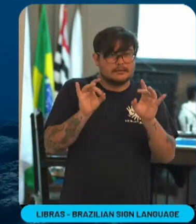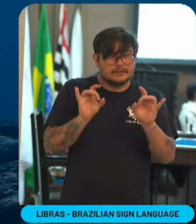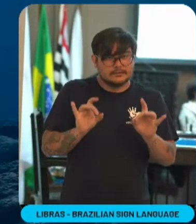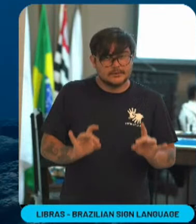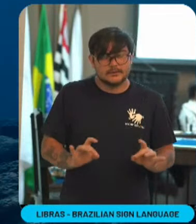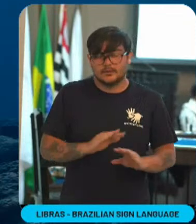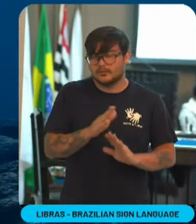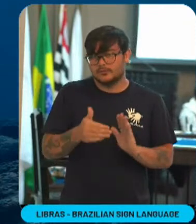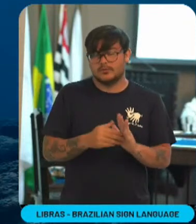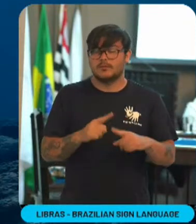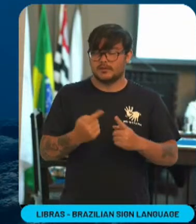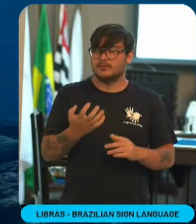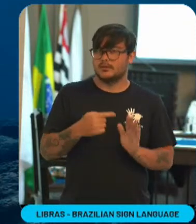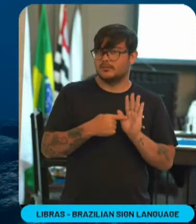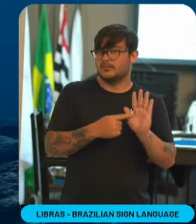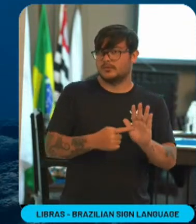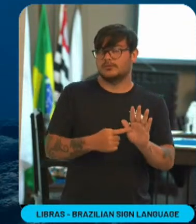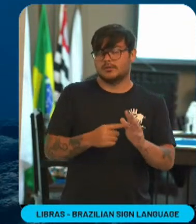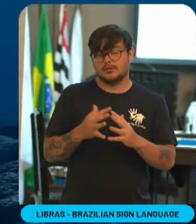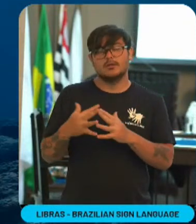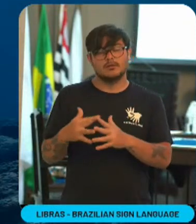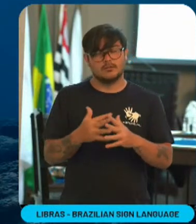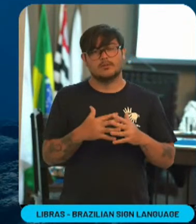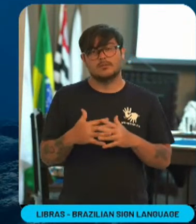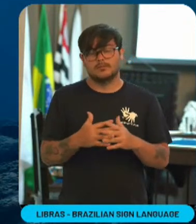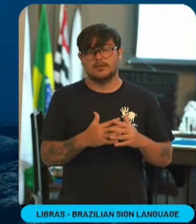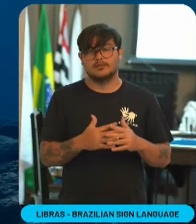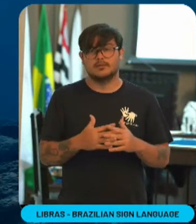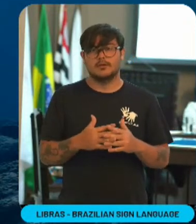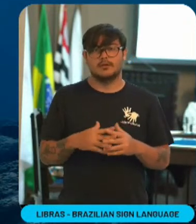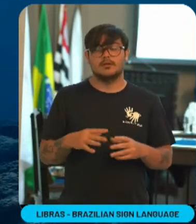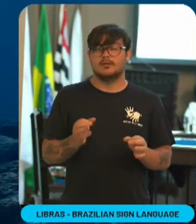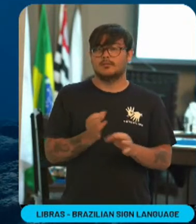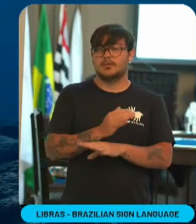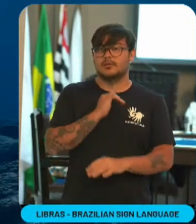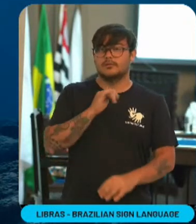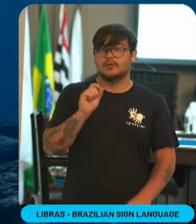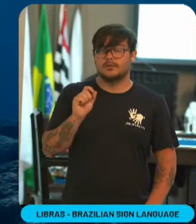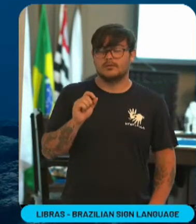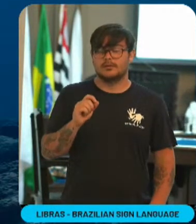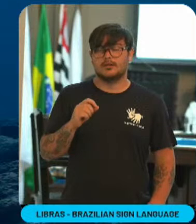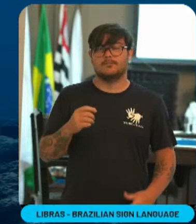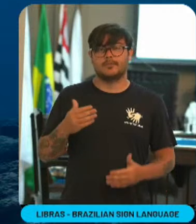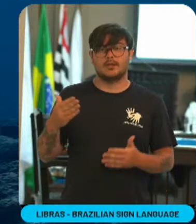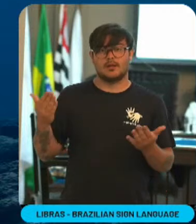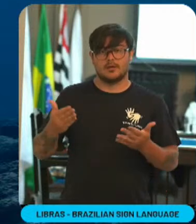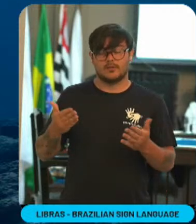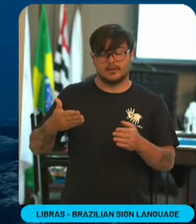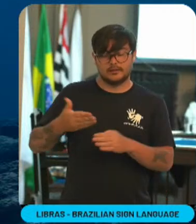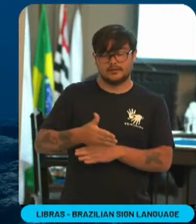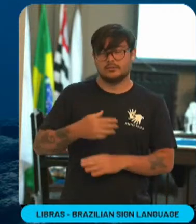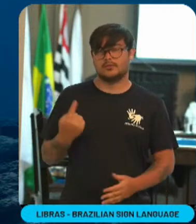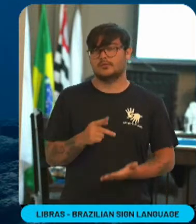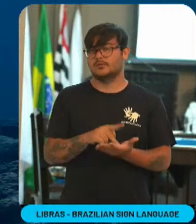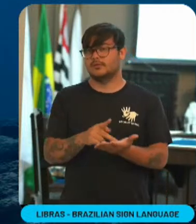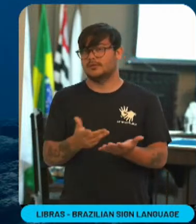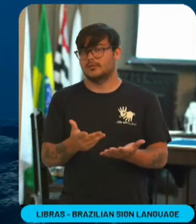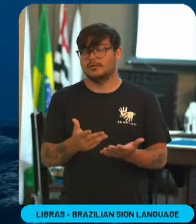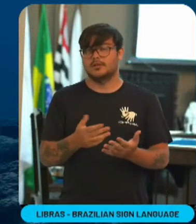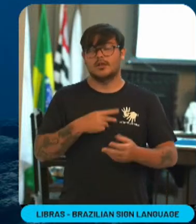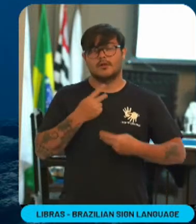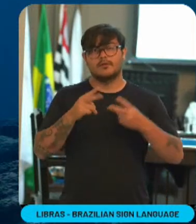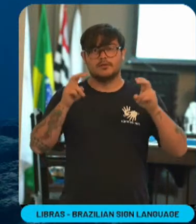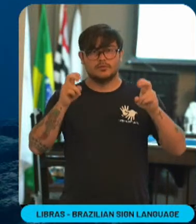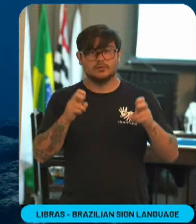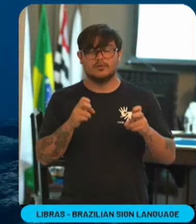complex of that. I don't have time to explain in detail for explaining details, but it is not very much